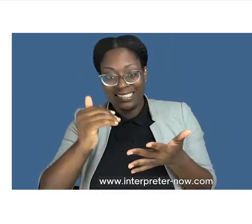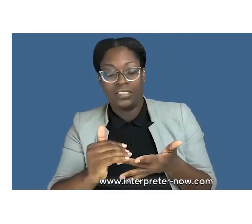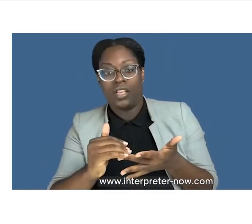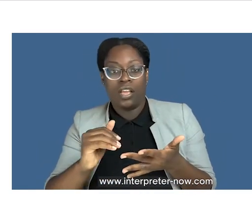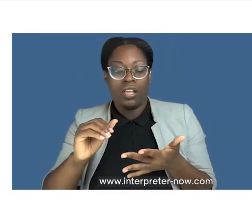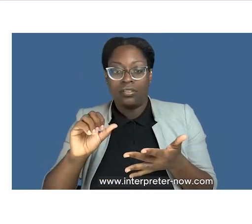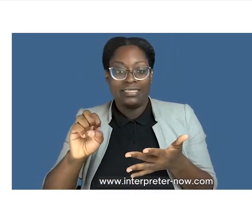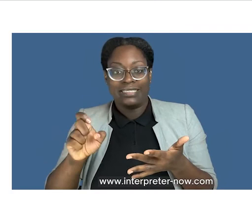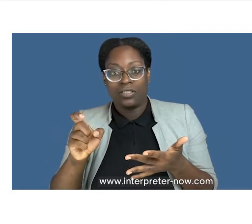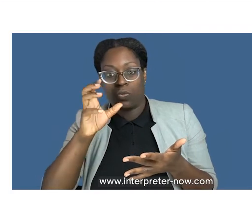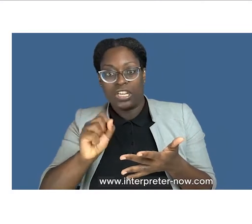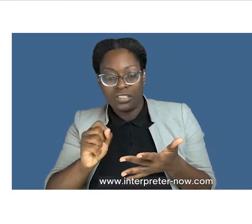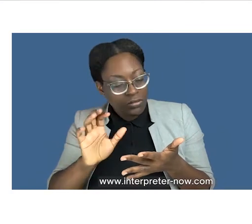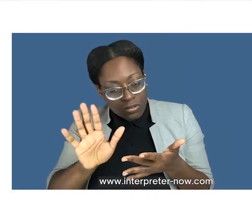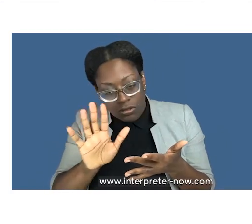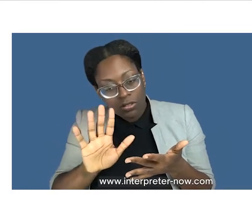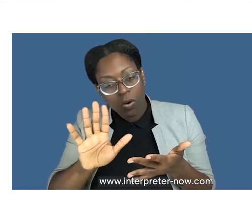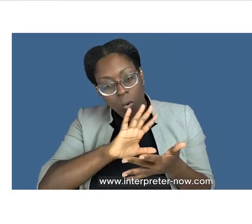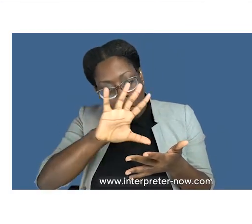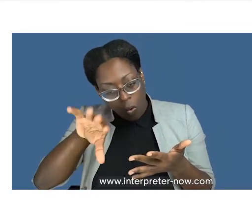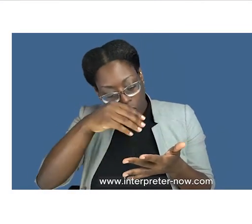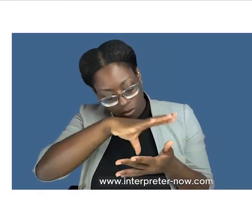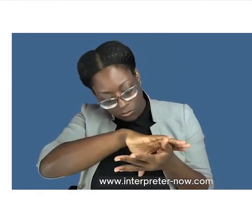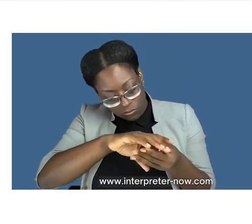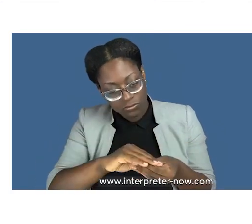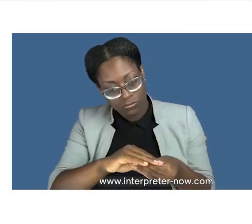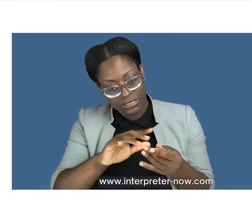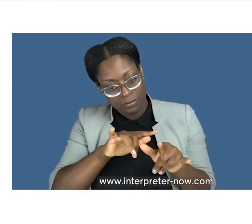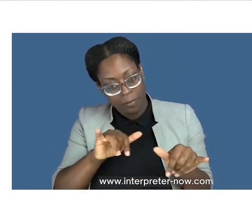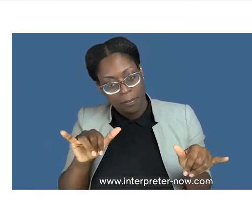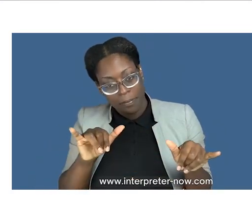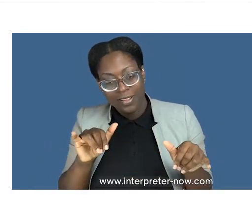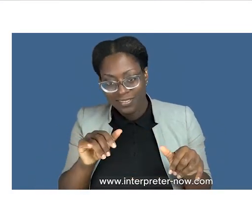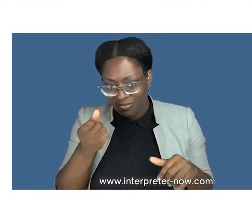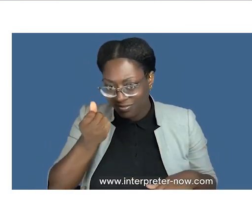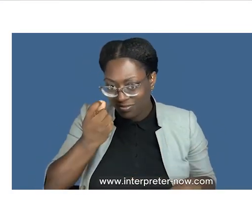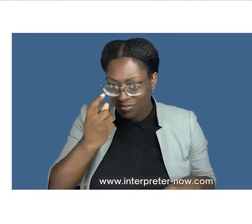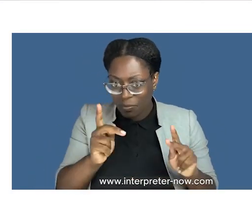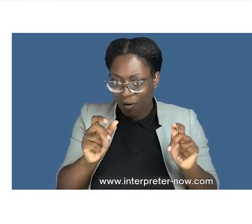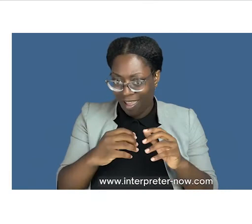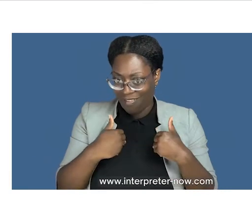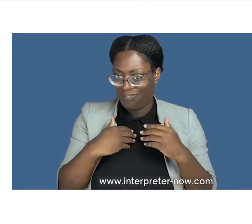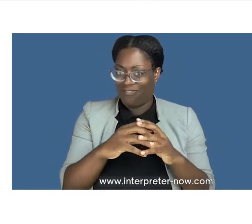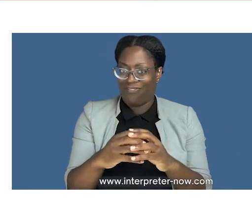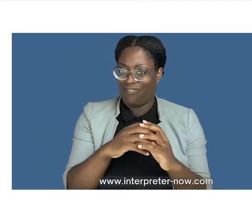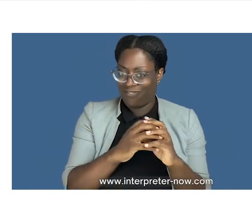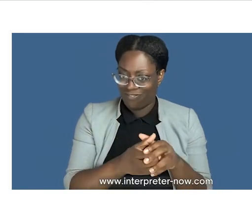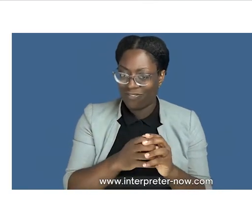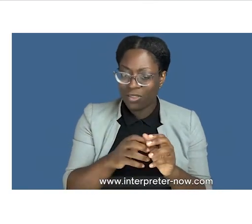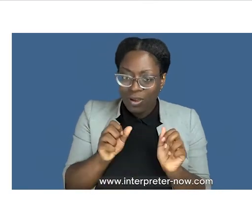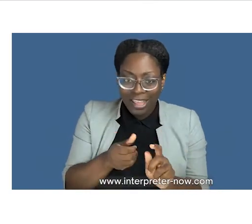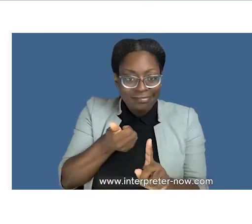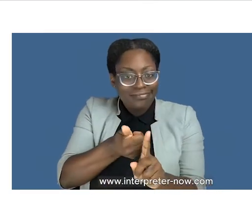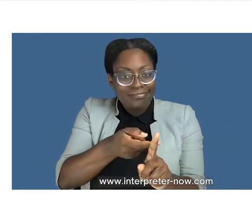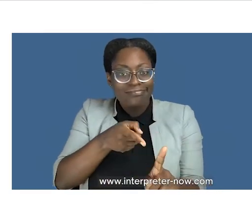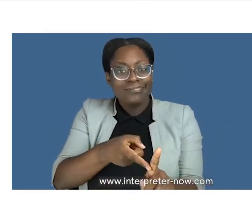you're not recognizing intersectionality, that people can have more than one aspect of identity. Somebody can